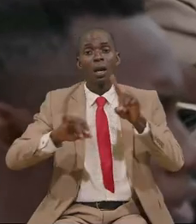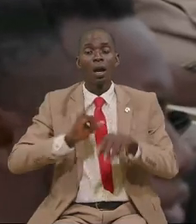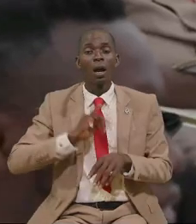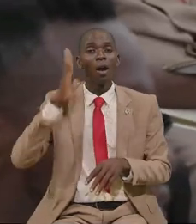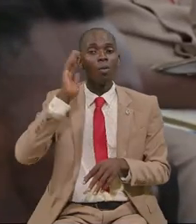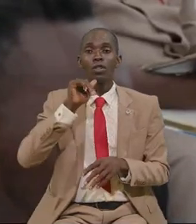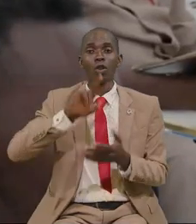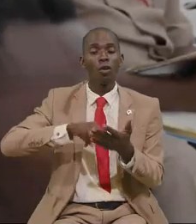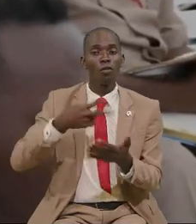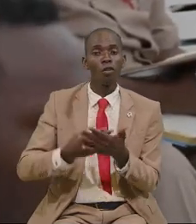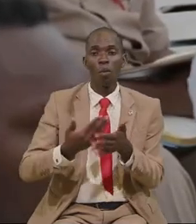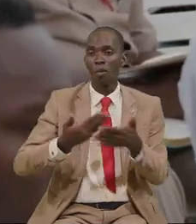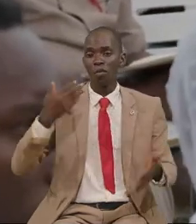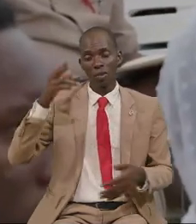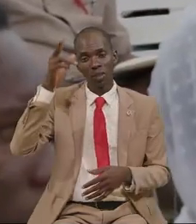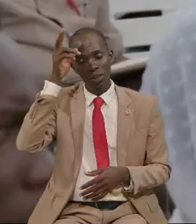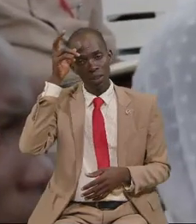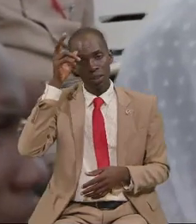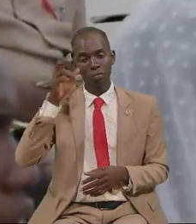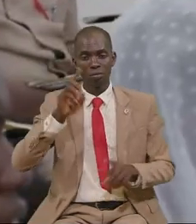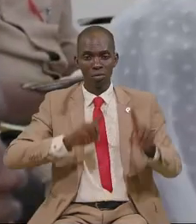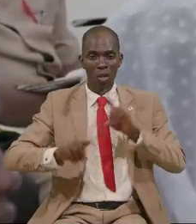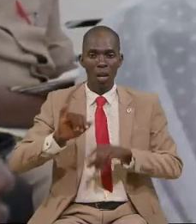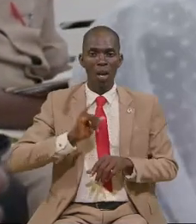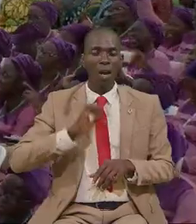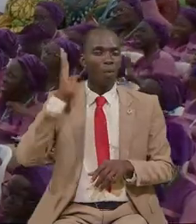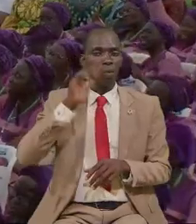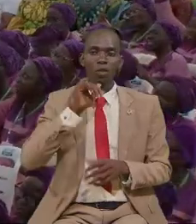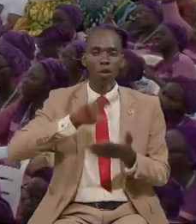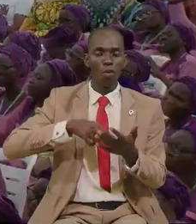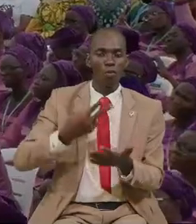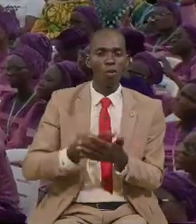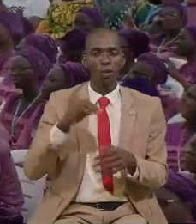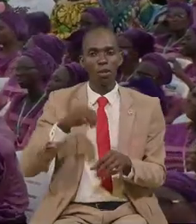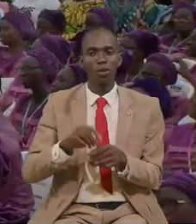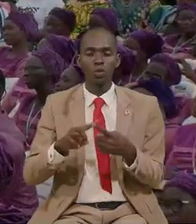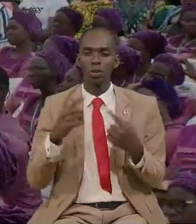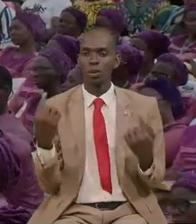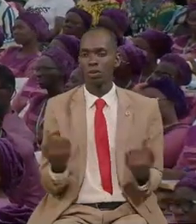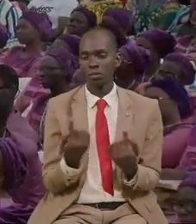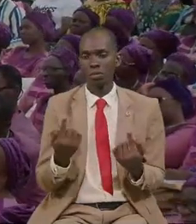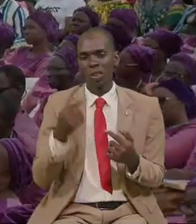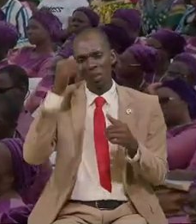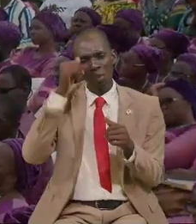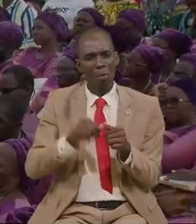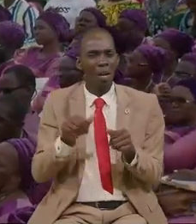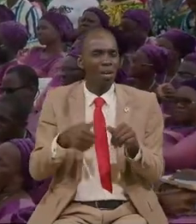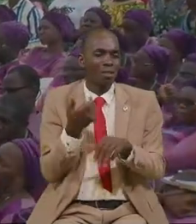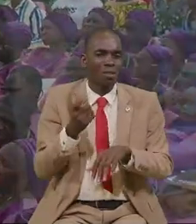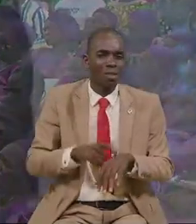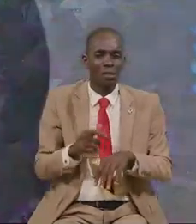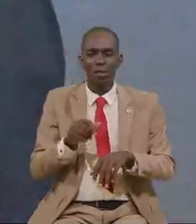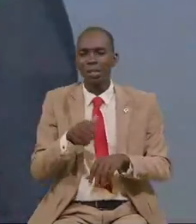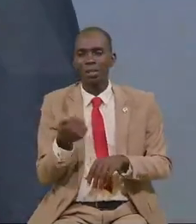I will not fall into sin. You remember, any temptation is coming to